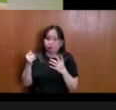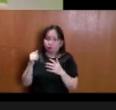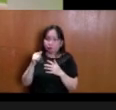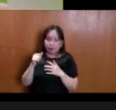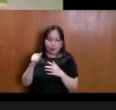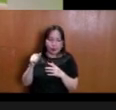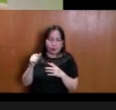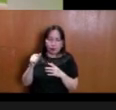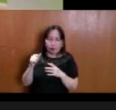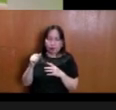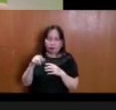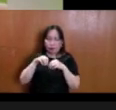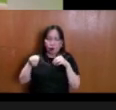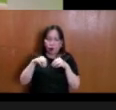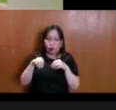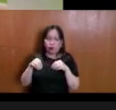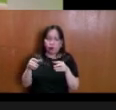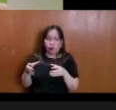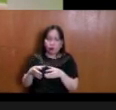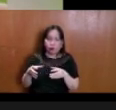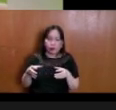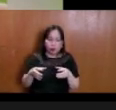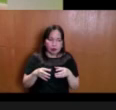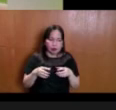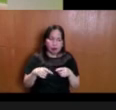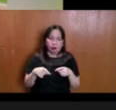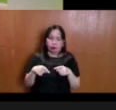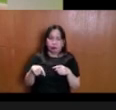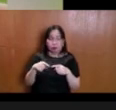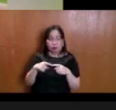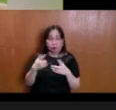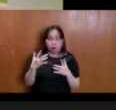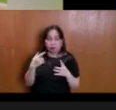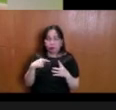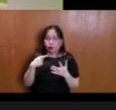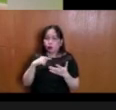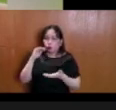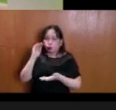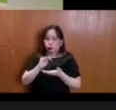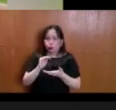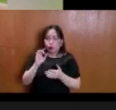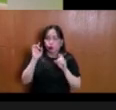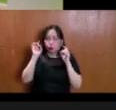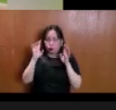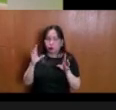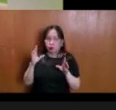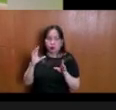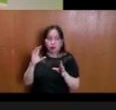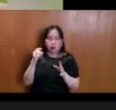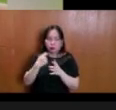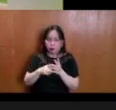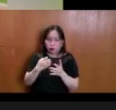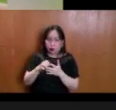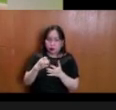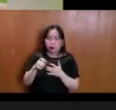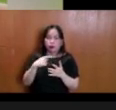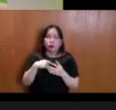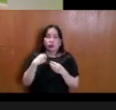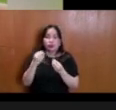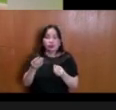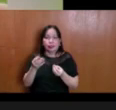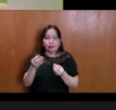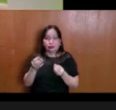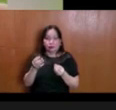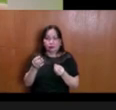So we're the initiatives are aimed at reducing the risk and cost so that we can still provide financing